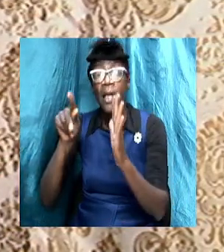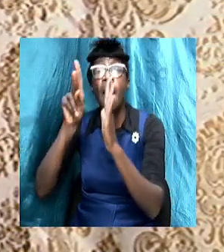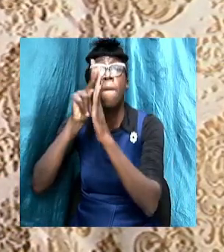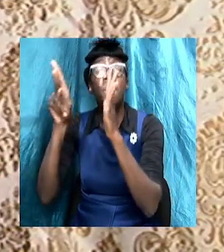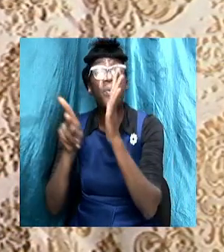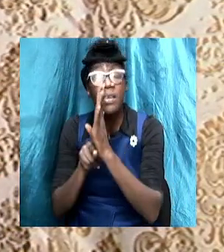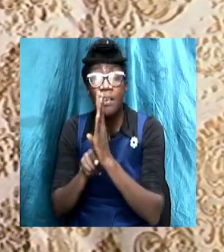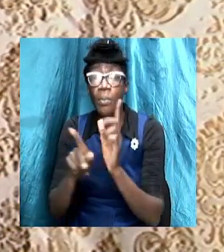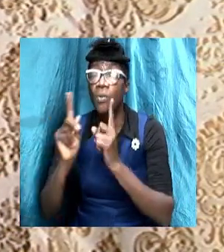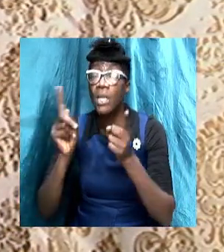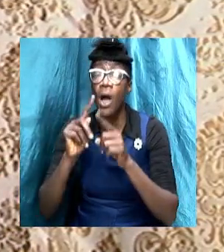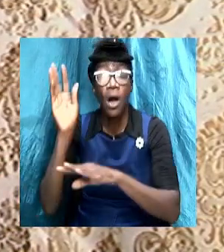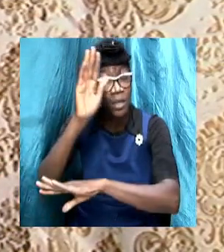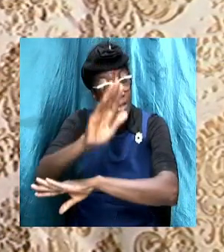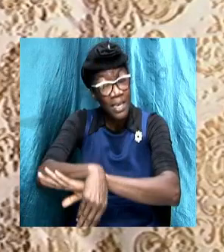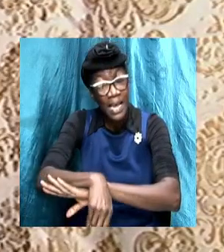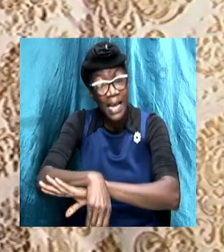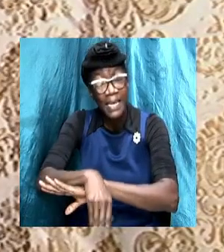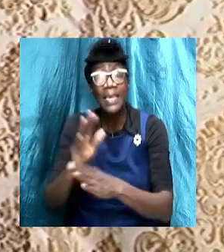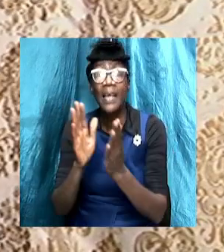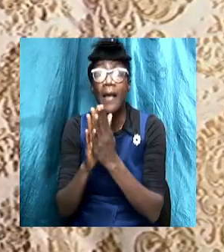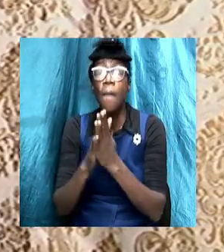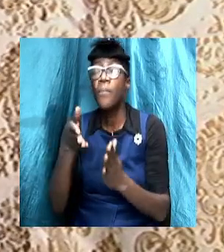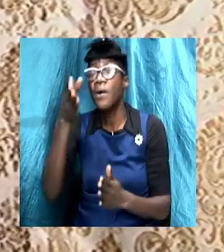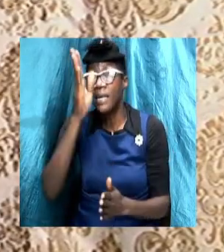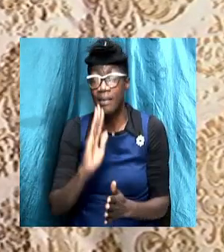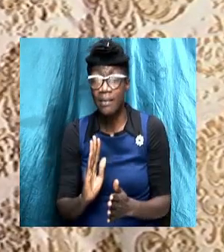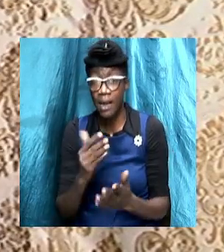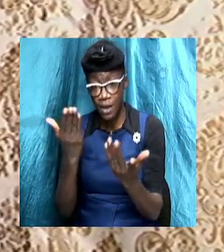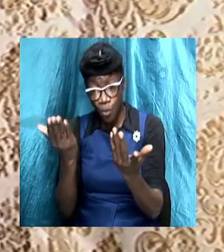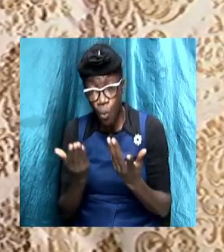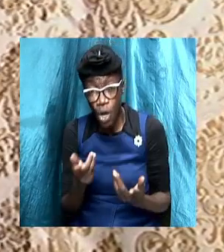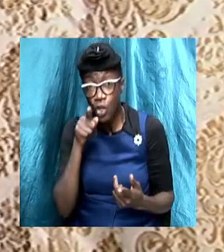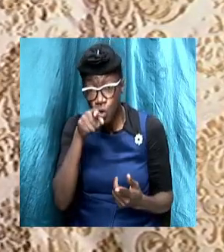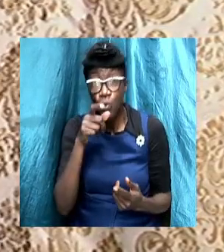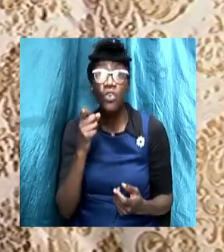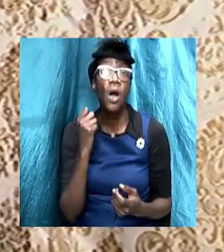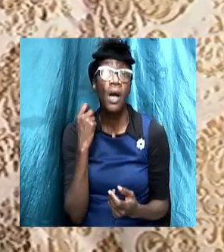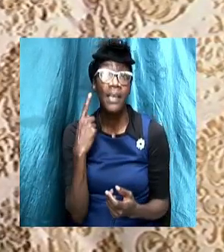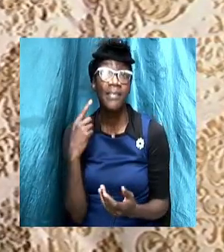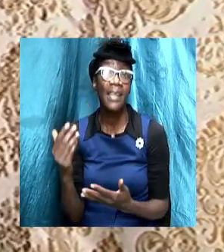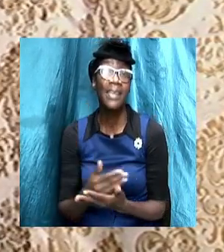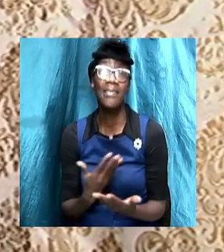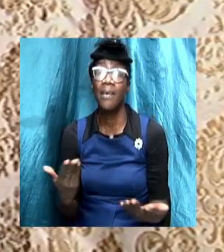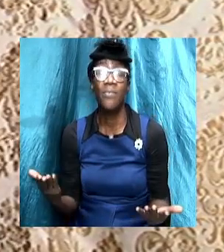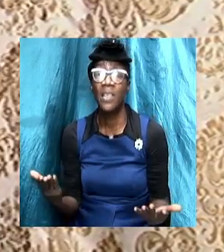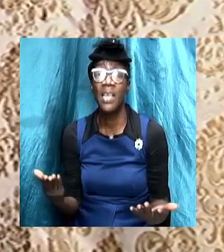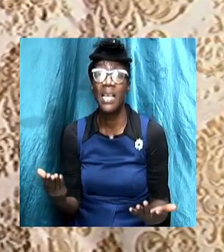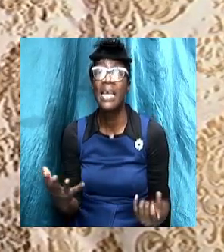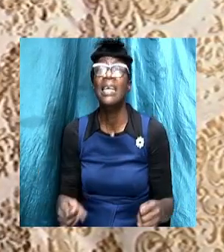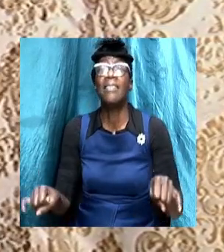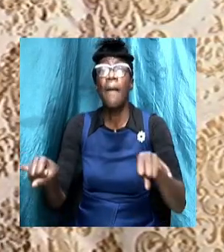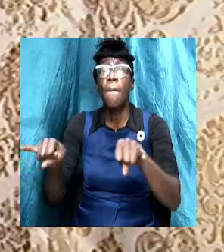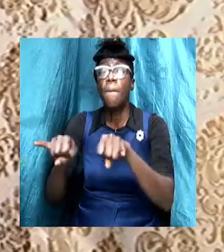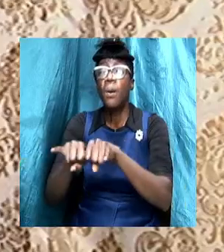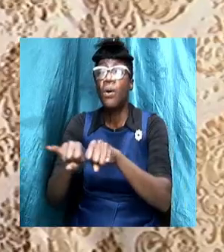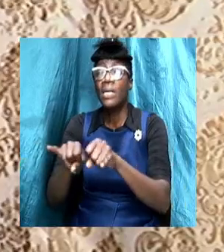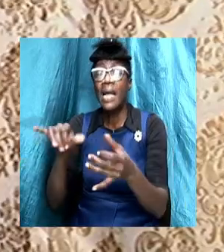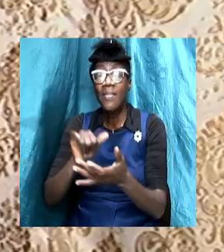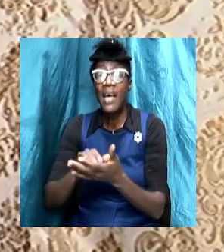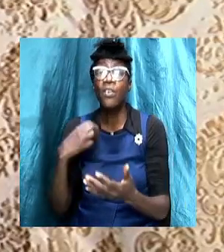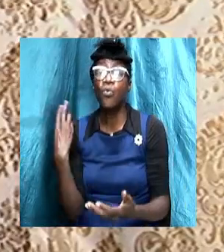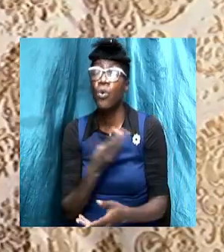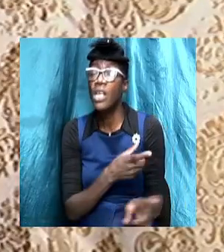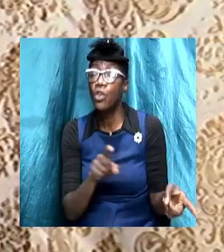tonight. Praise God. Now, I want us to understand something. You see, it is important that we do